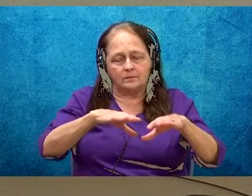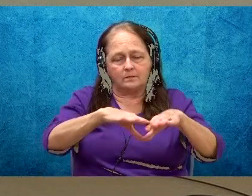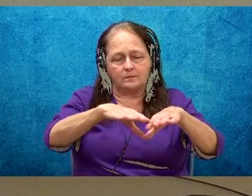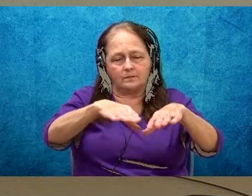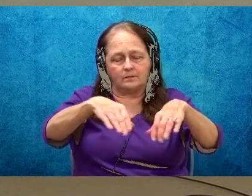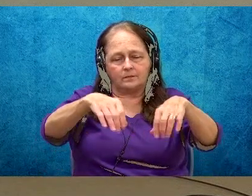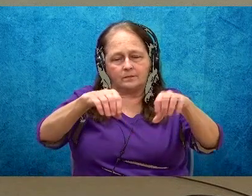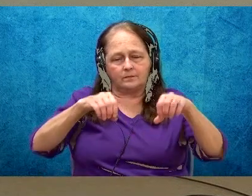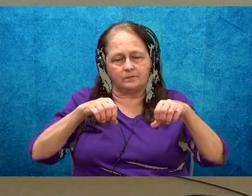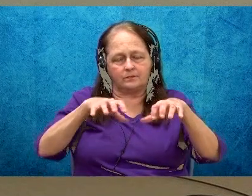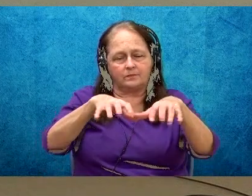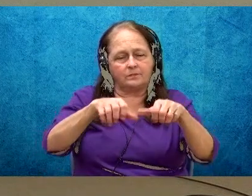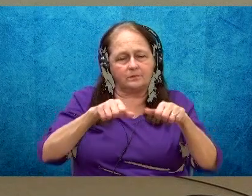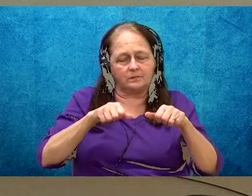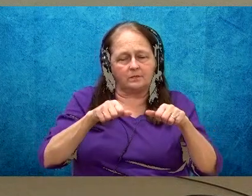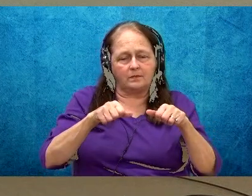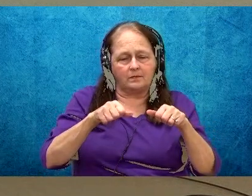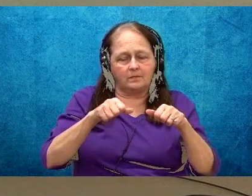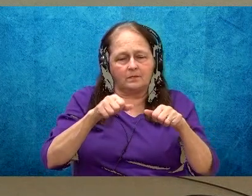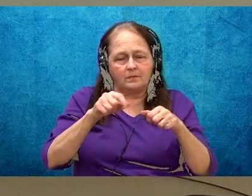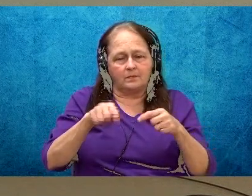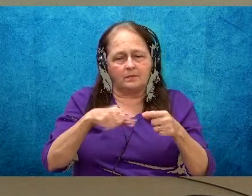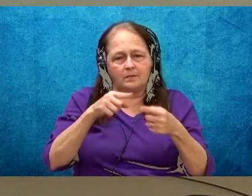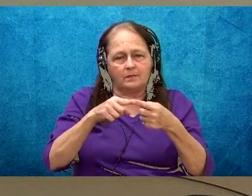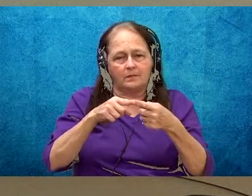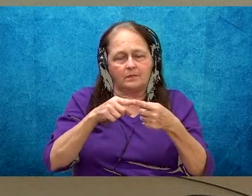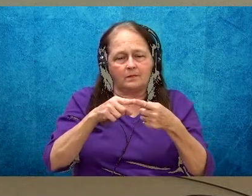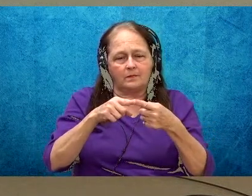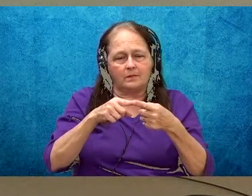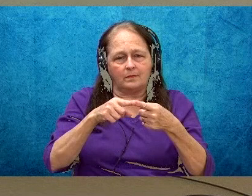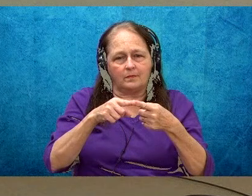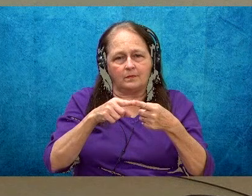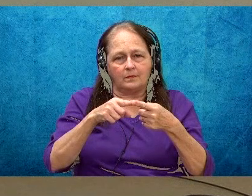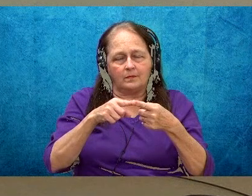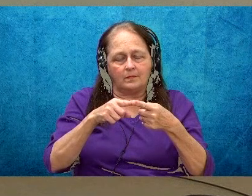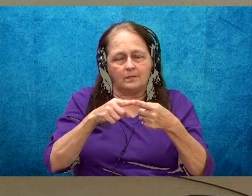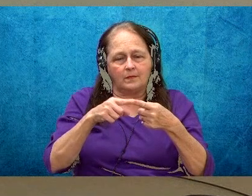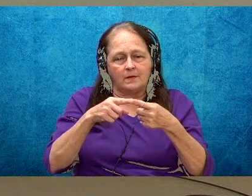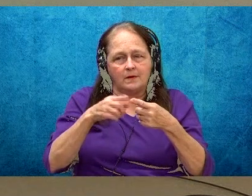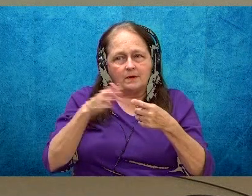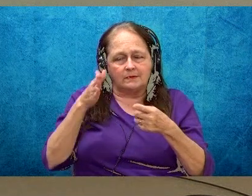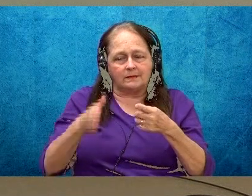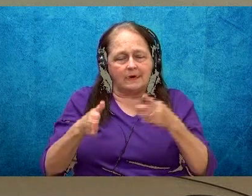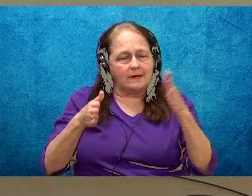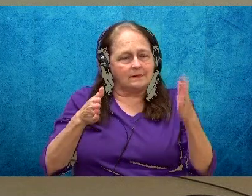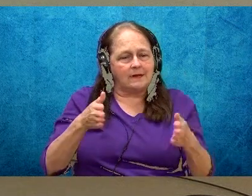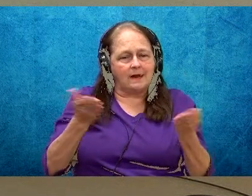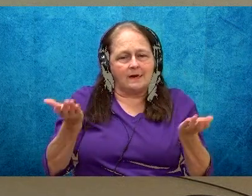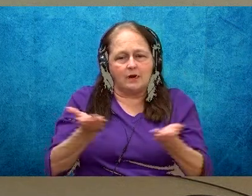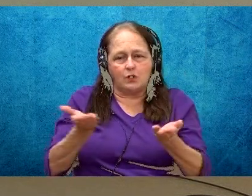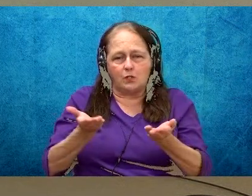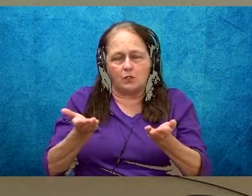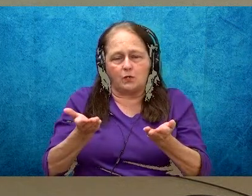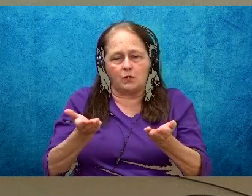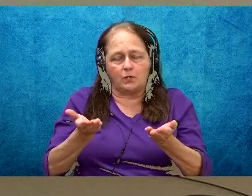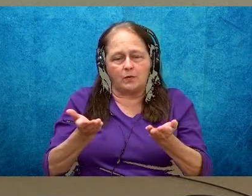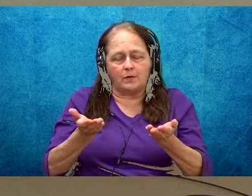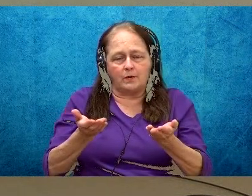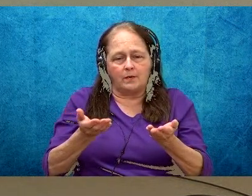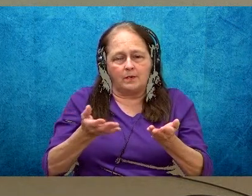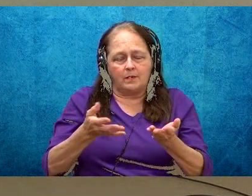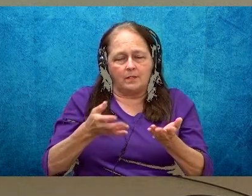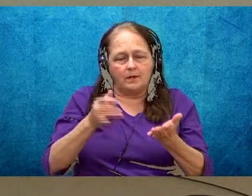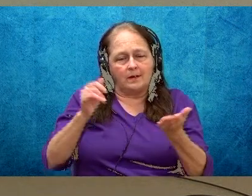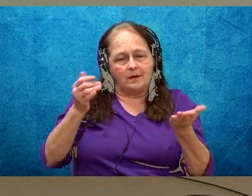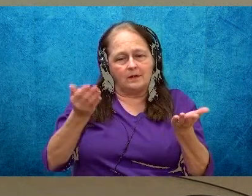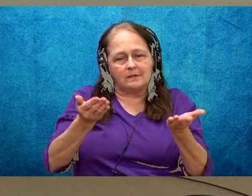pull that up right there. My side is right here, so I'm going to pull this up